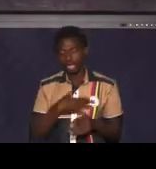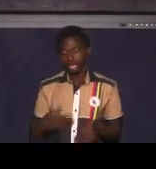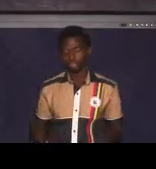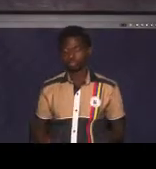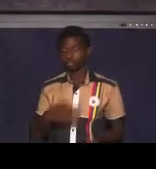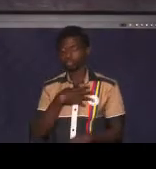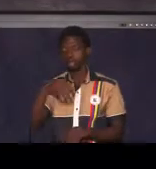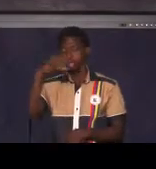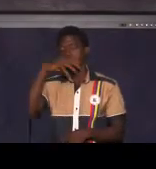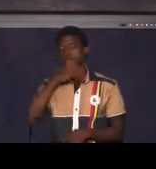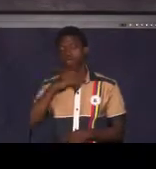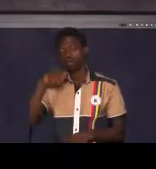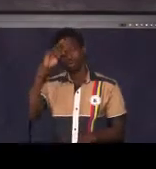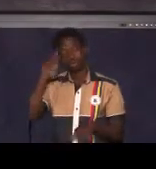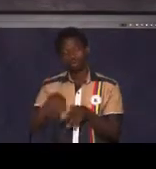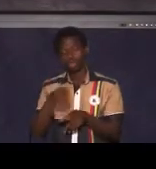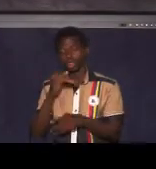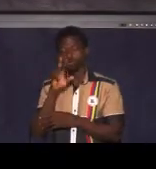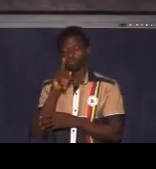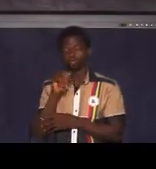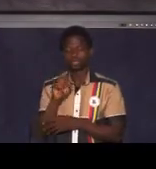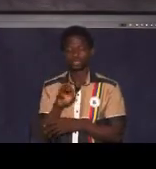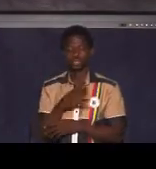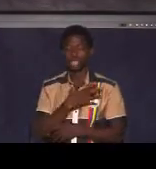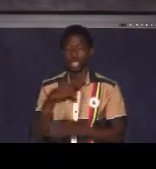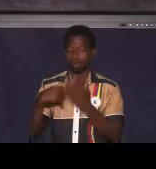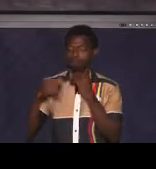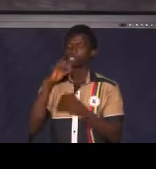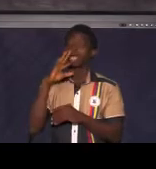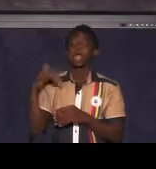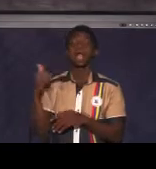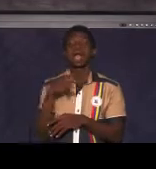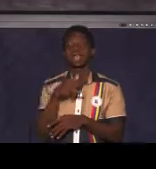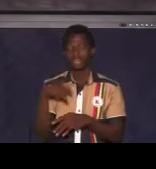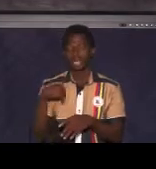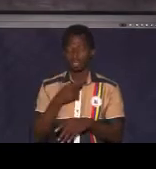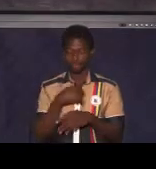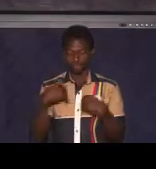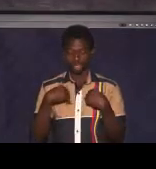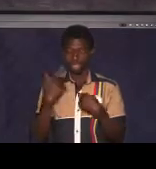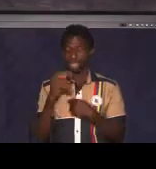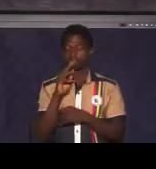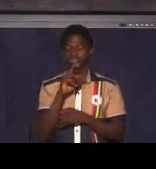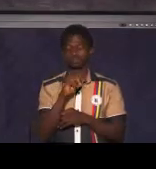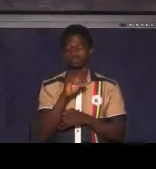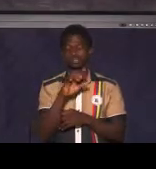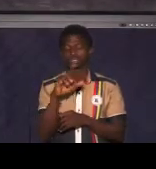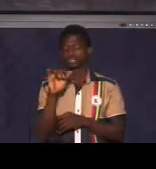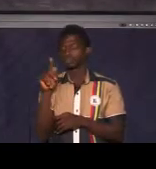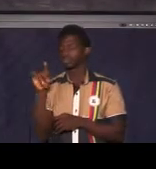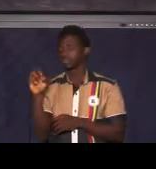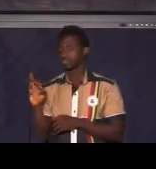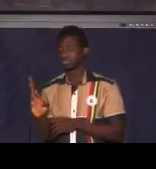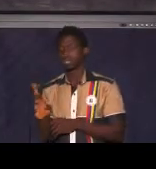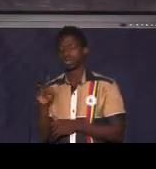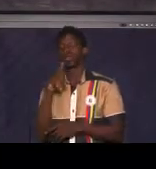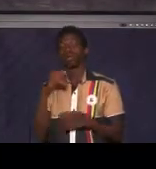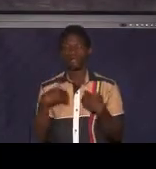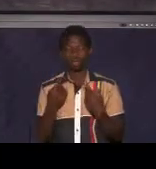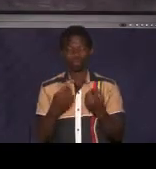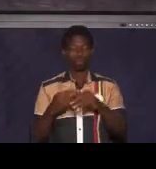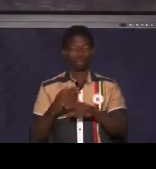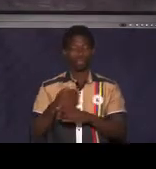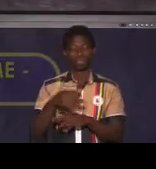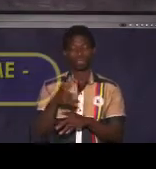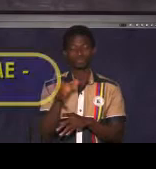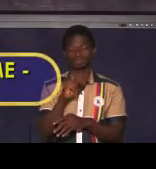and some older brothers of the meter, so to speak. And so what are they? We have the millimeter. You've already come across